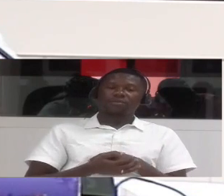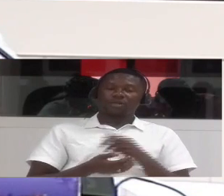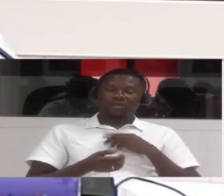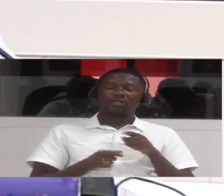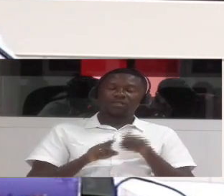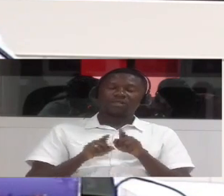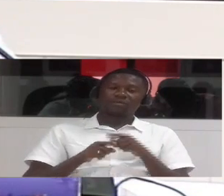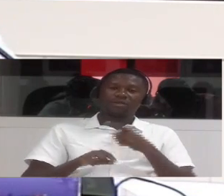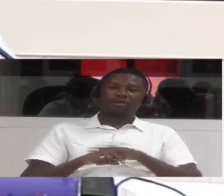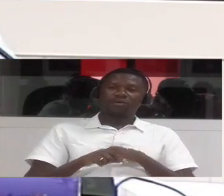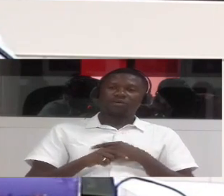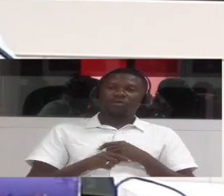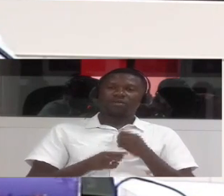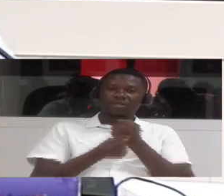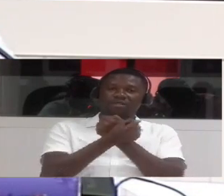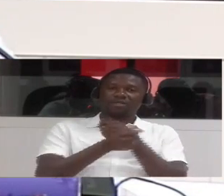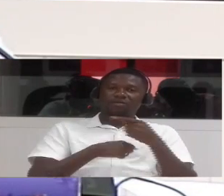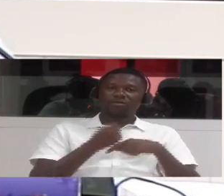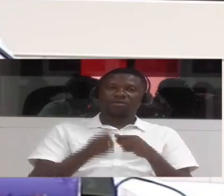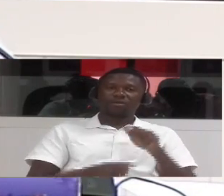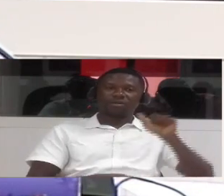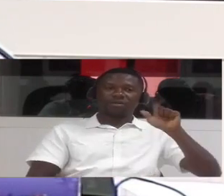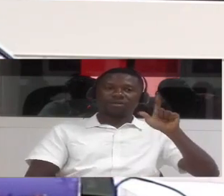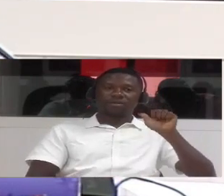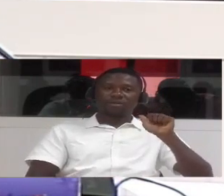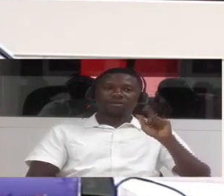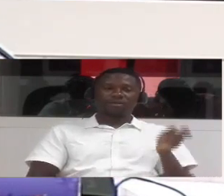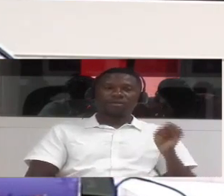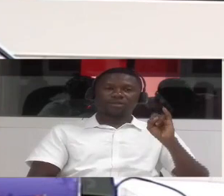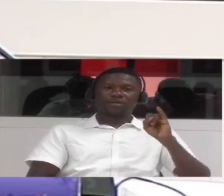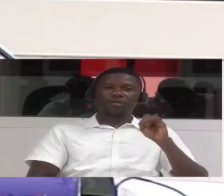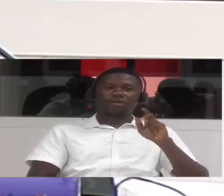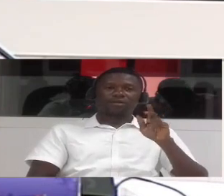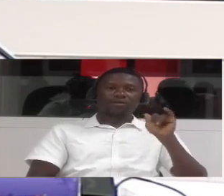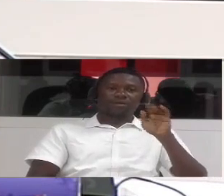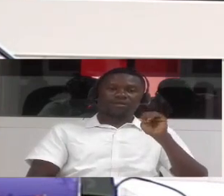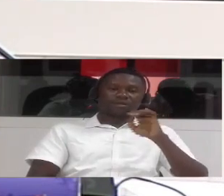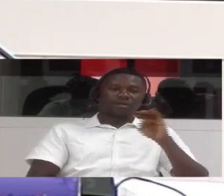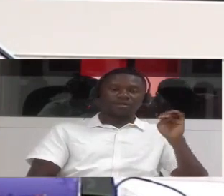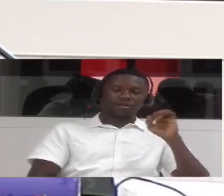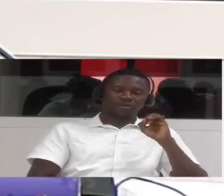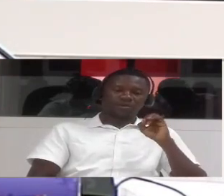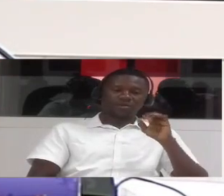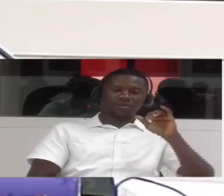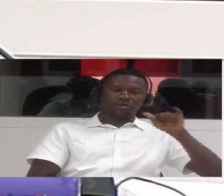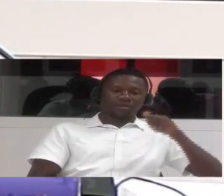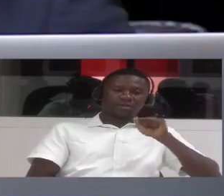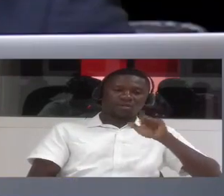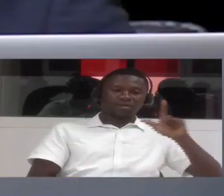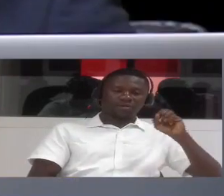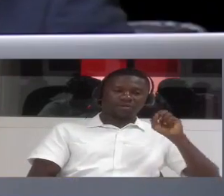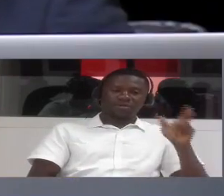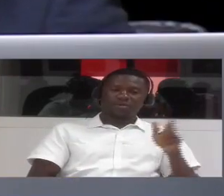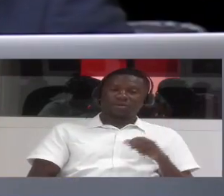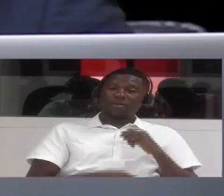Jallo, yeah. I think he should be given a recognition certificate for being the journalist who stood